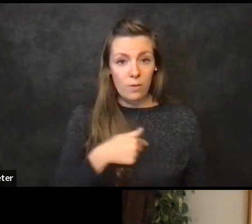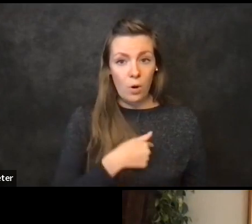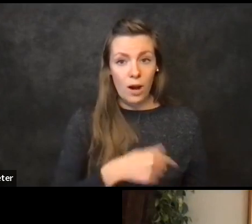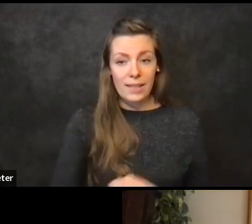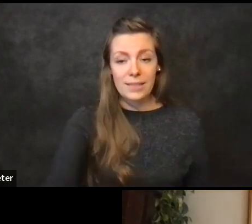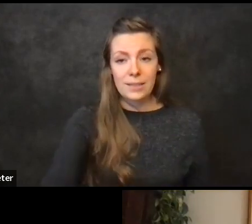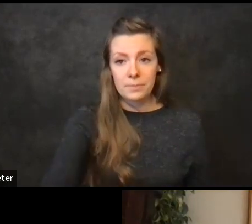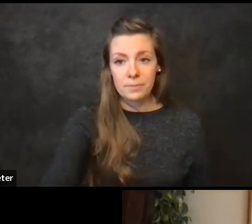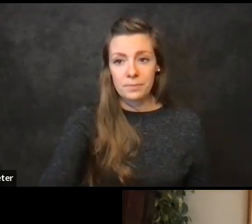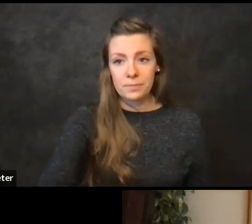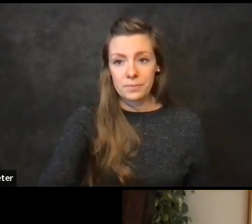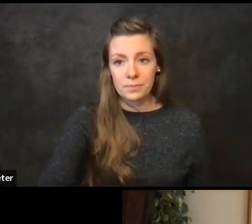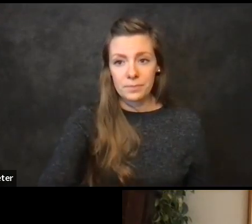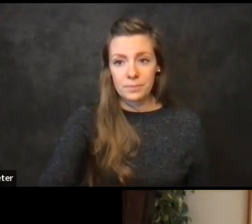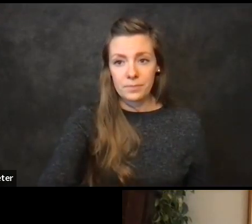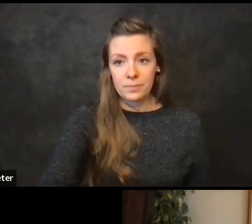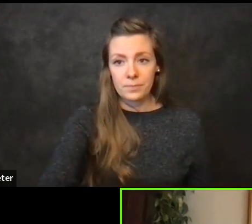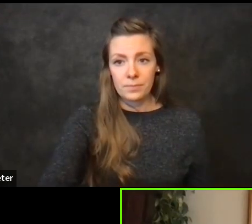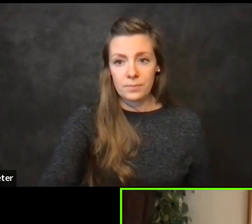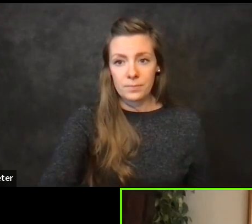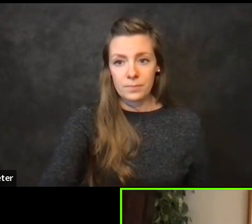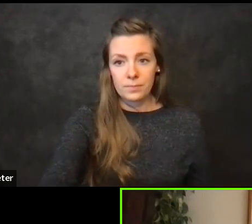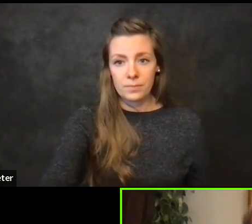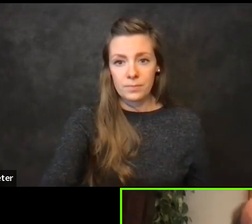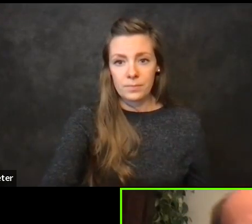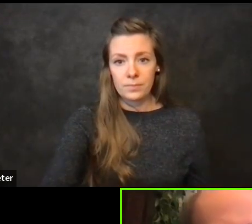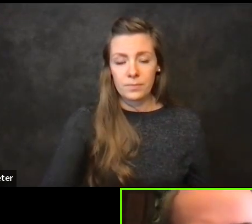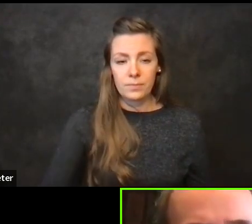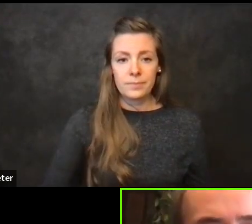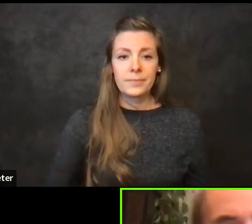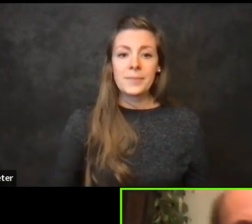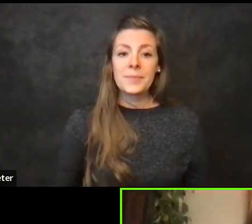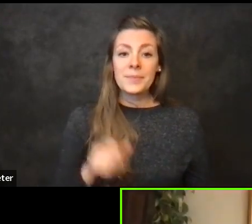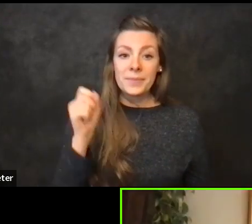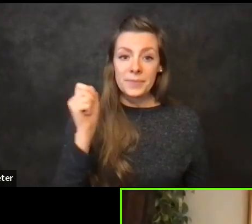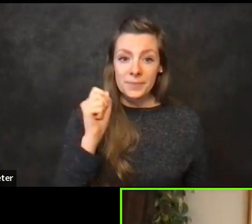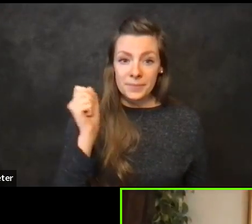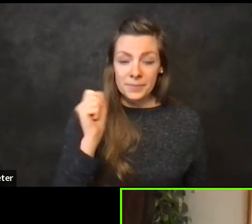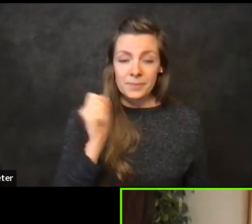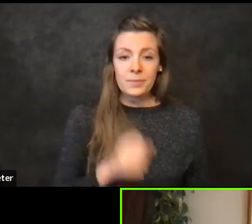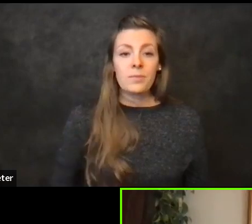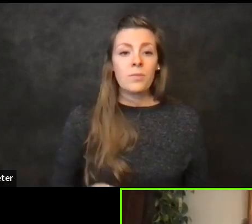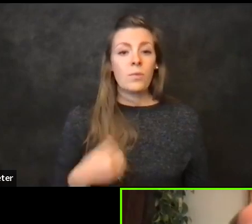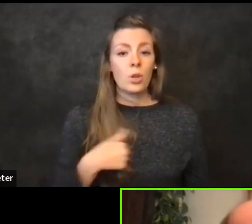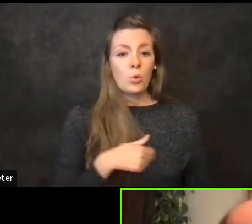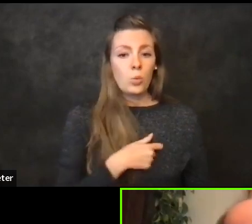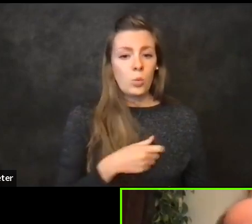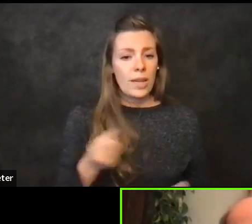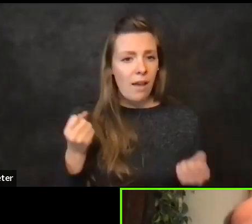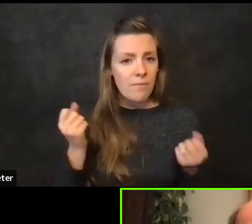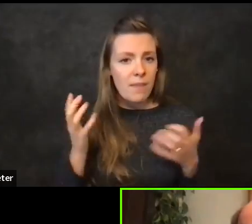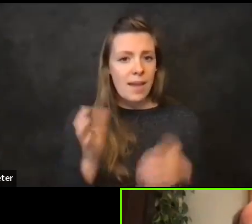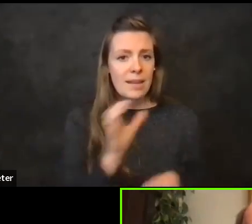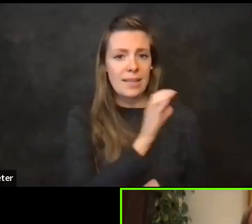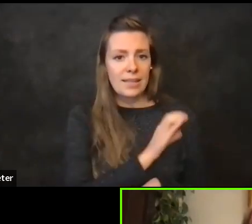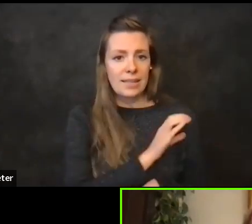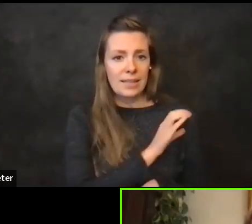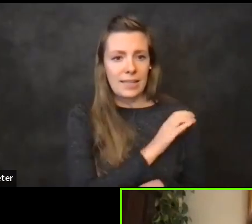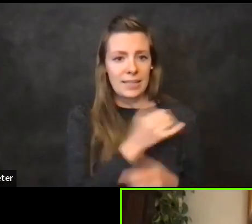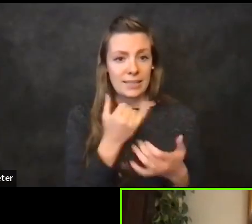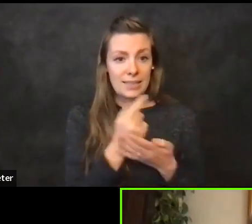get kids ready to go back to school? Yes, I do. We have several clinics going on this week, finishing